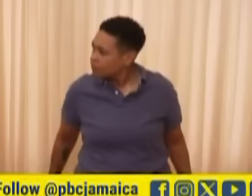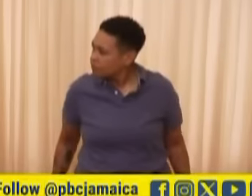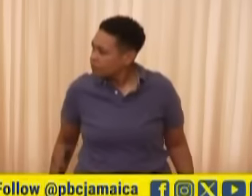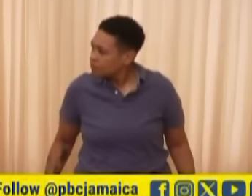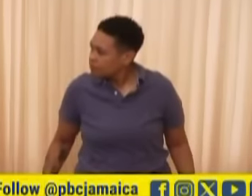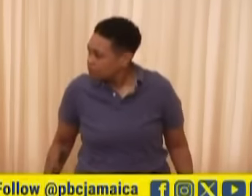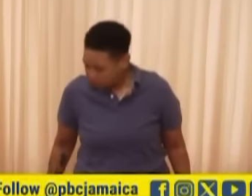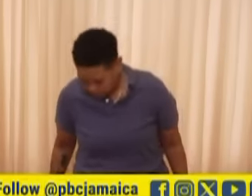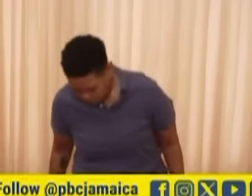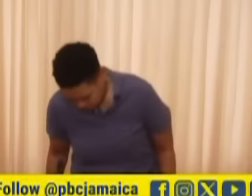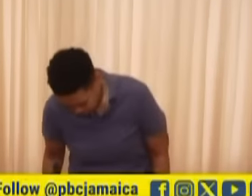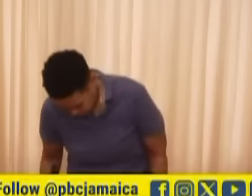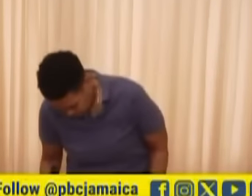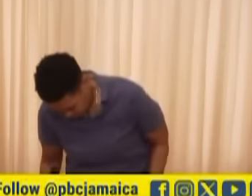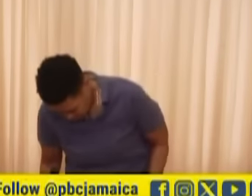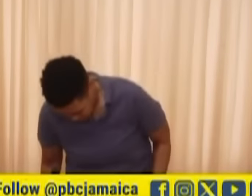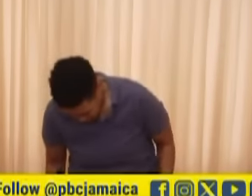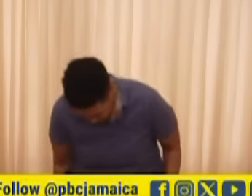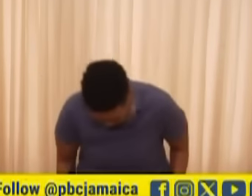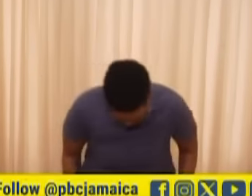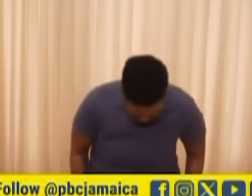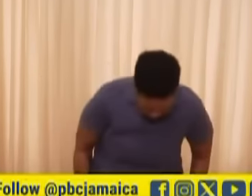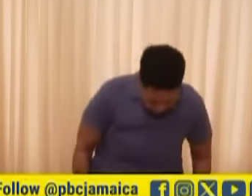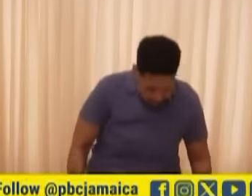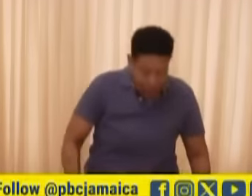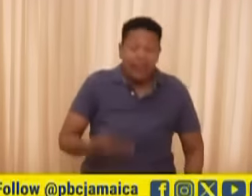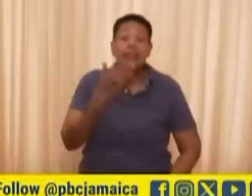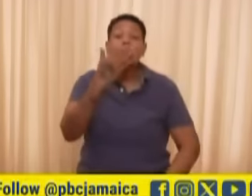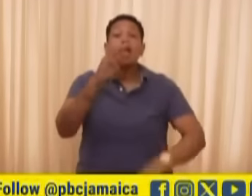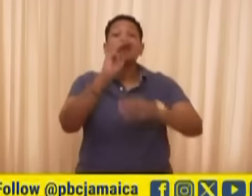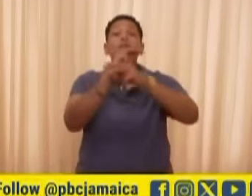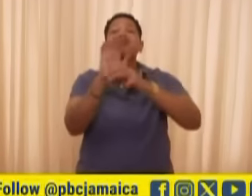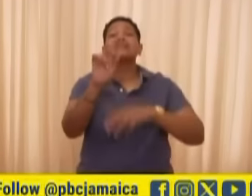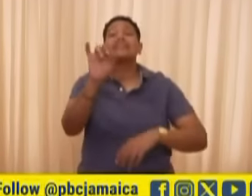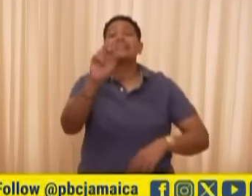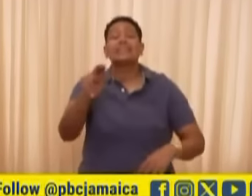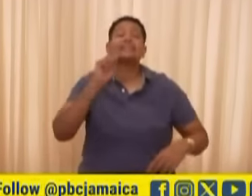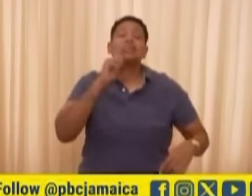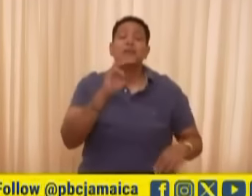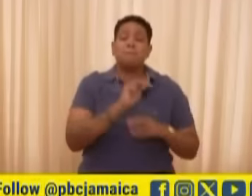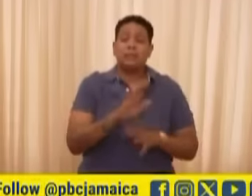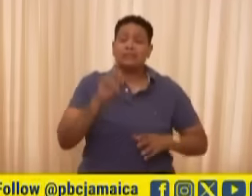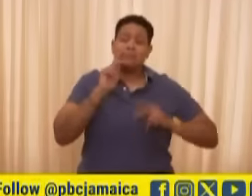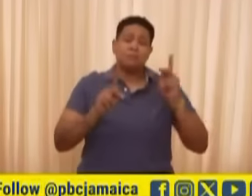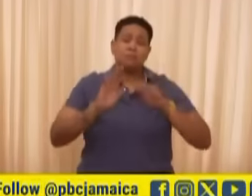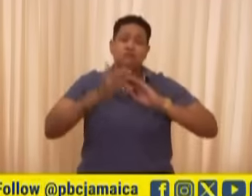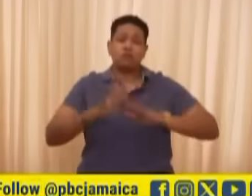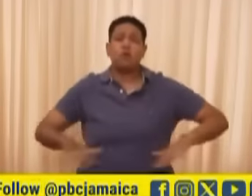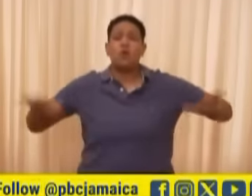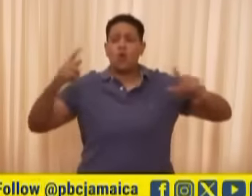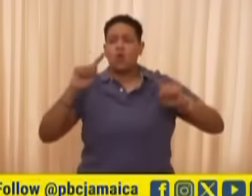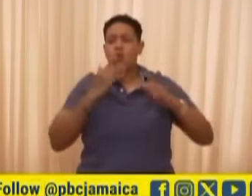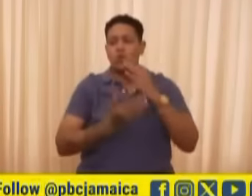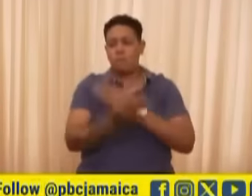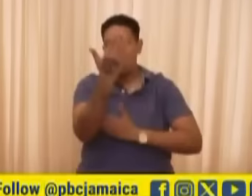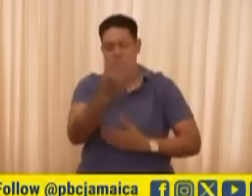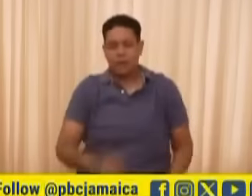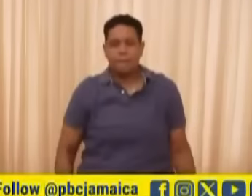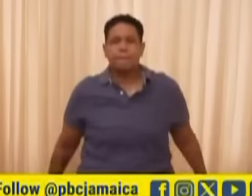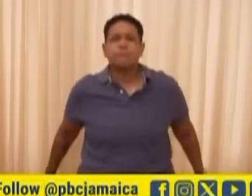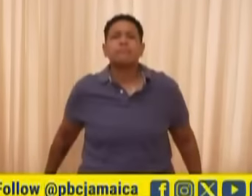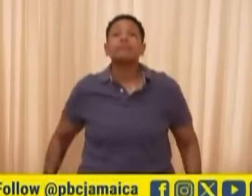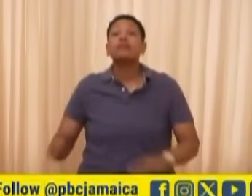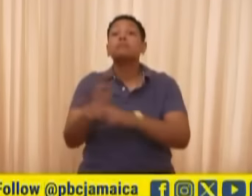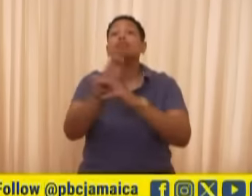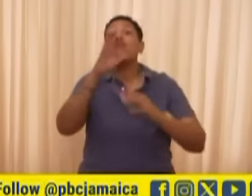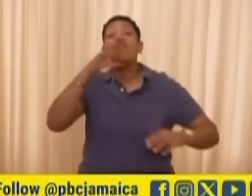Thank you very much, Minister Dixon, colleague, ministers, people of Jamaica. Good morning. The Ministry